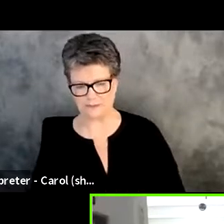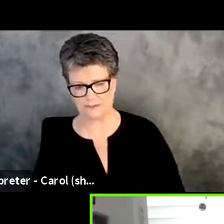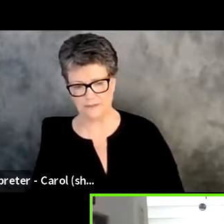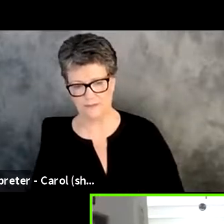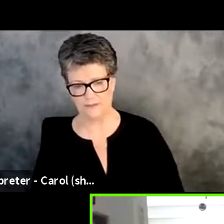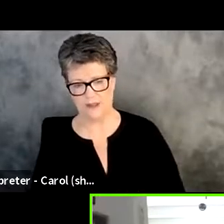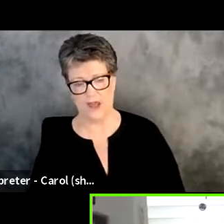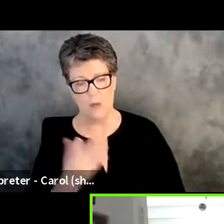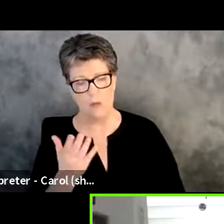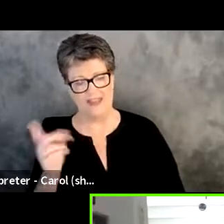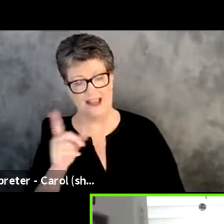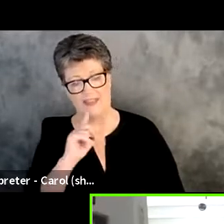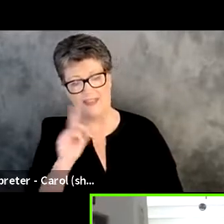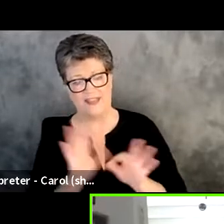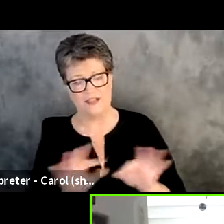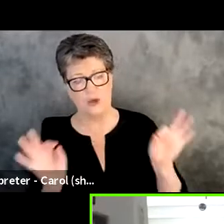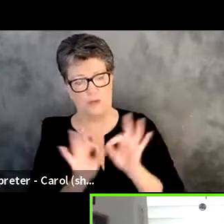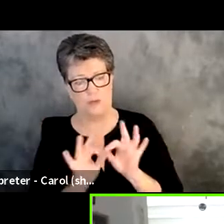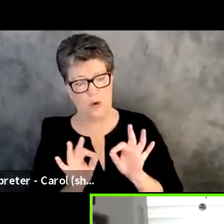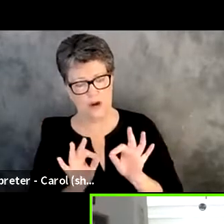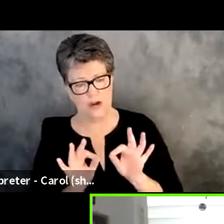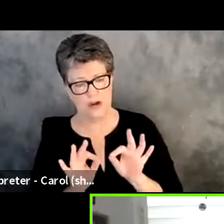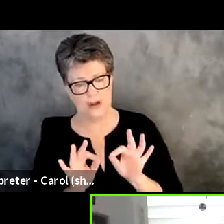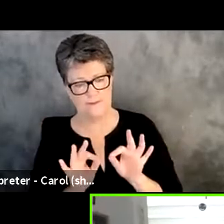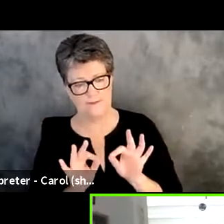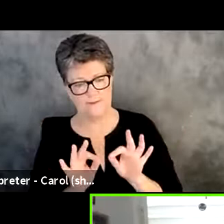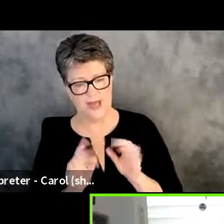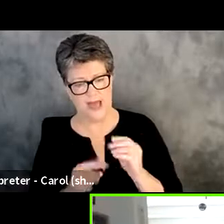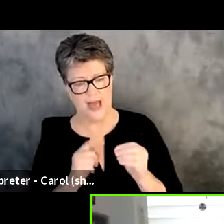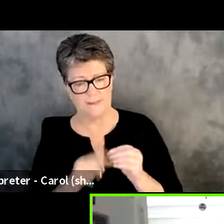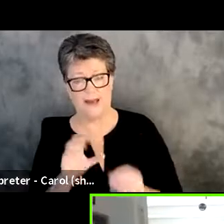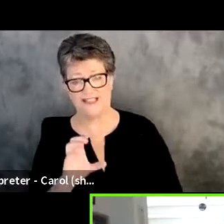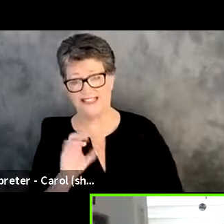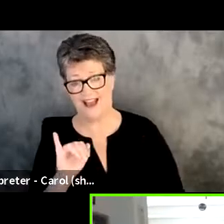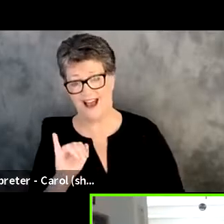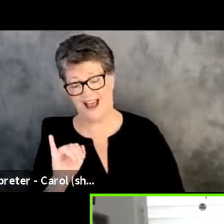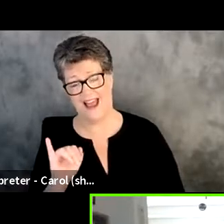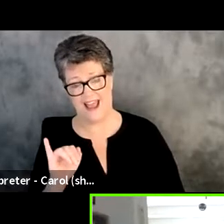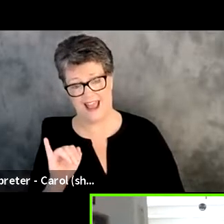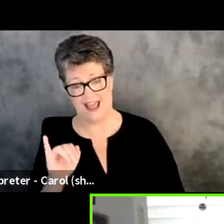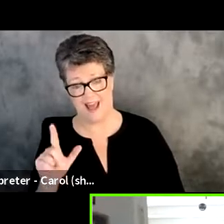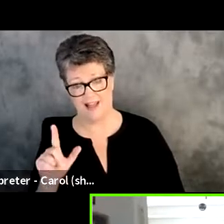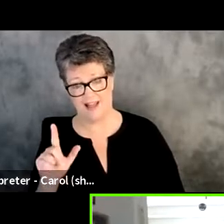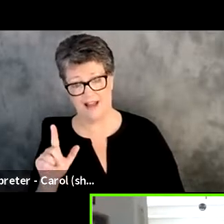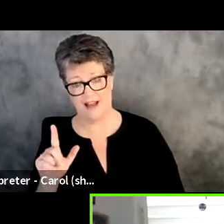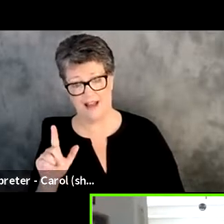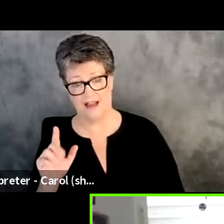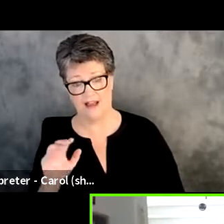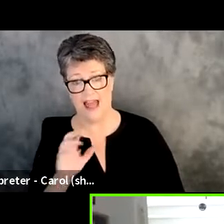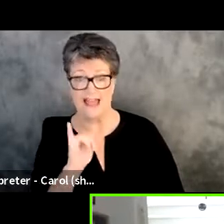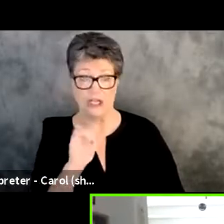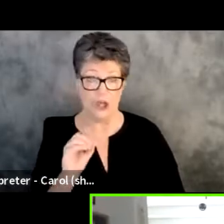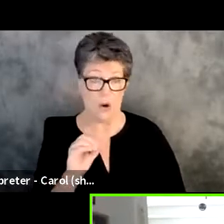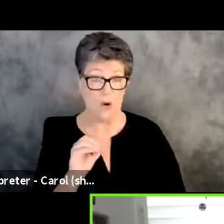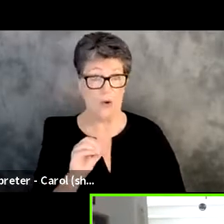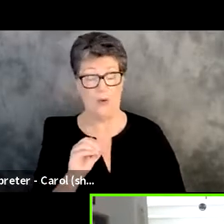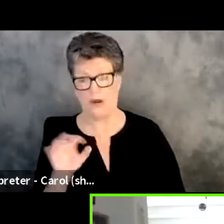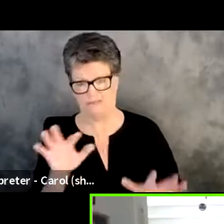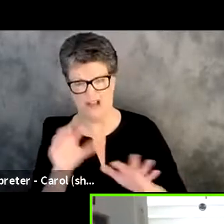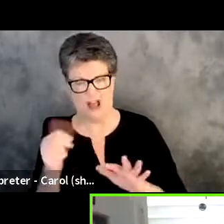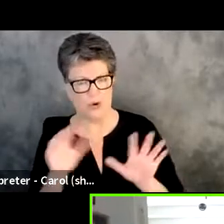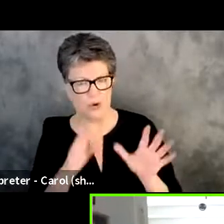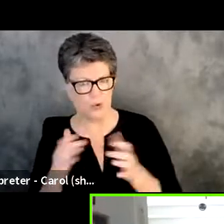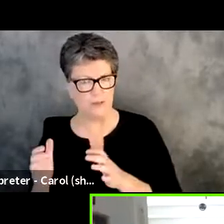things that I think is so important about the CIL plus YO and so many other groups